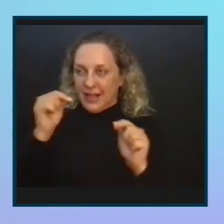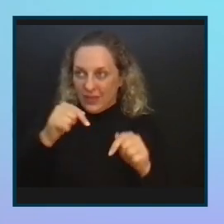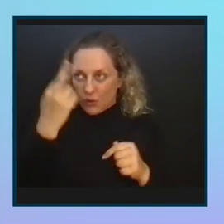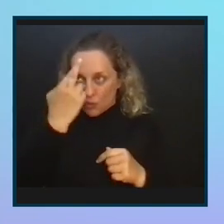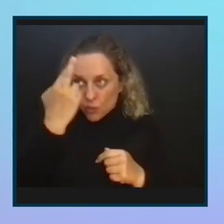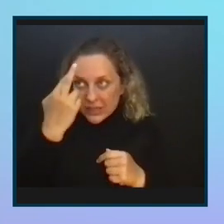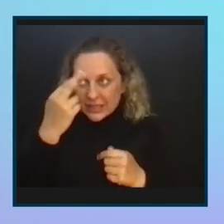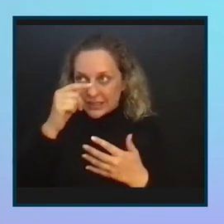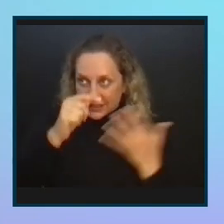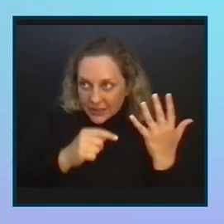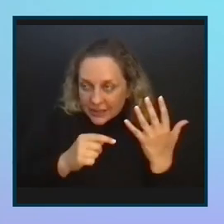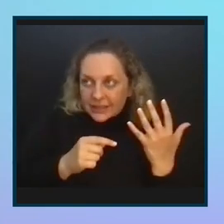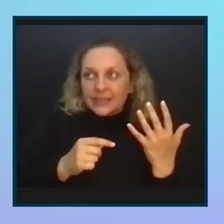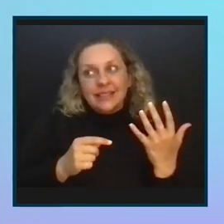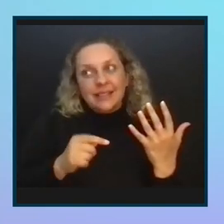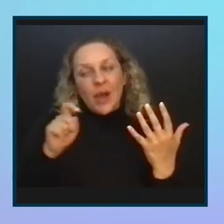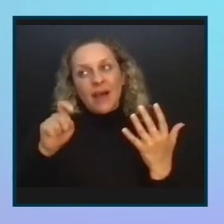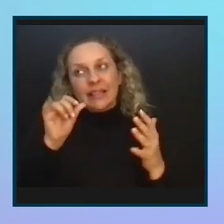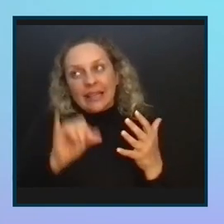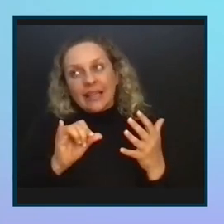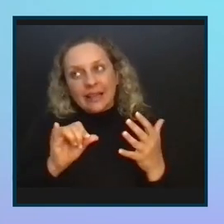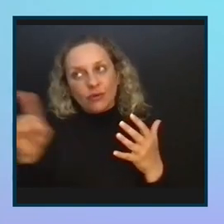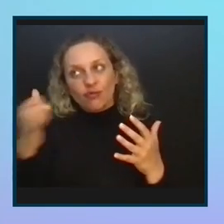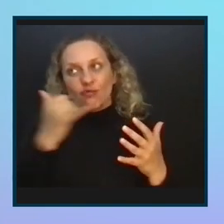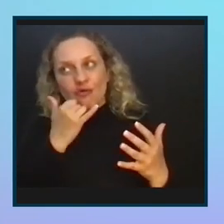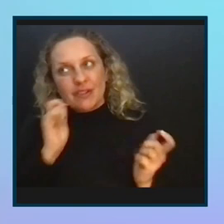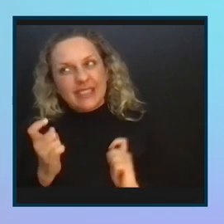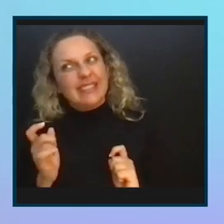you know, you're doing this wrong. You know.